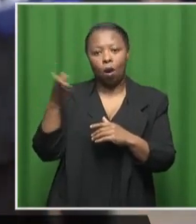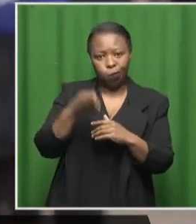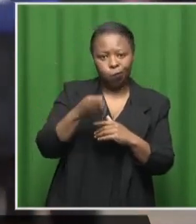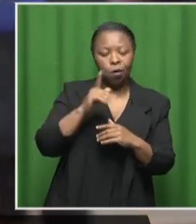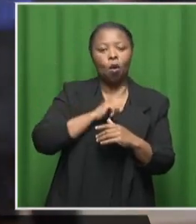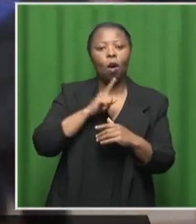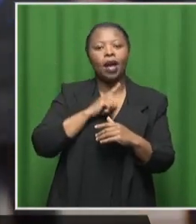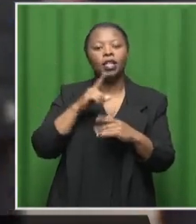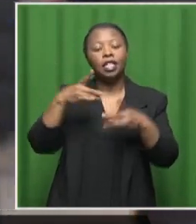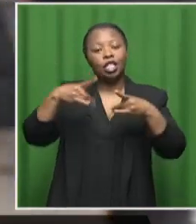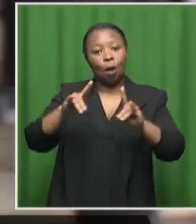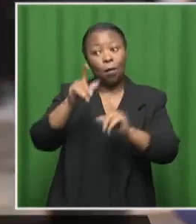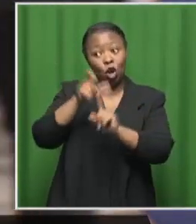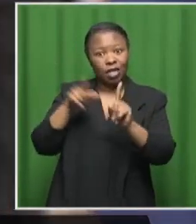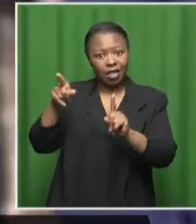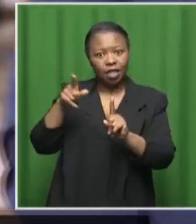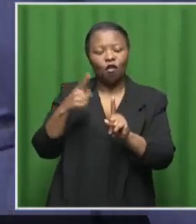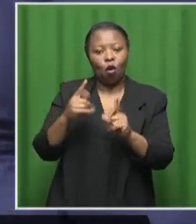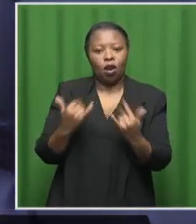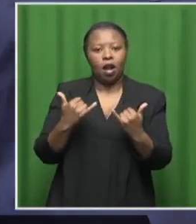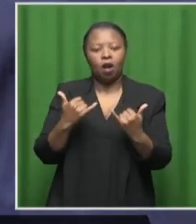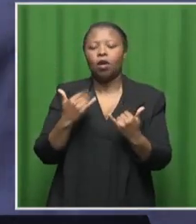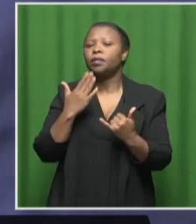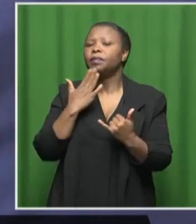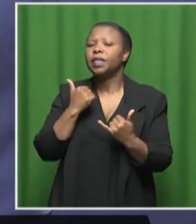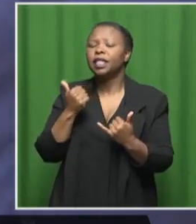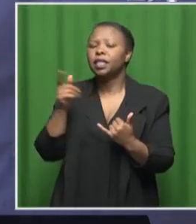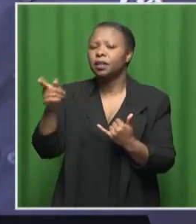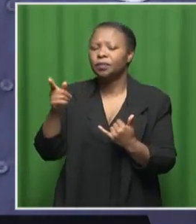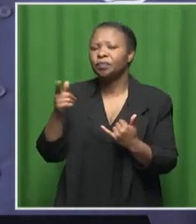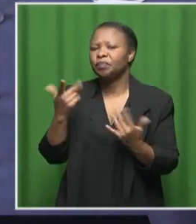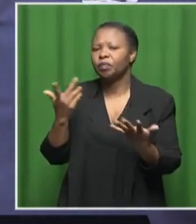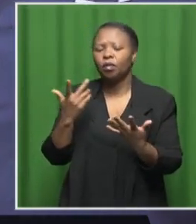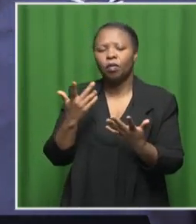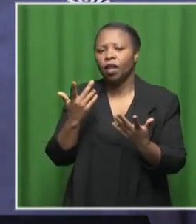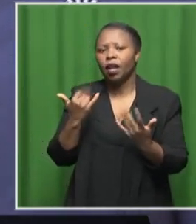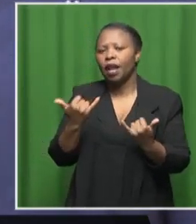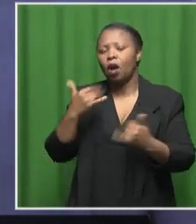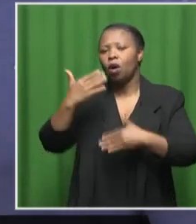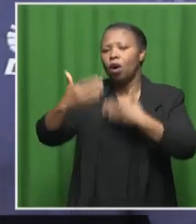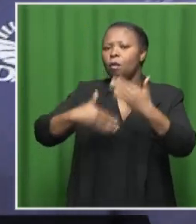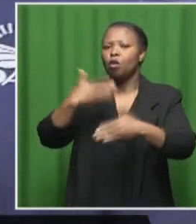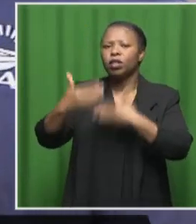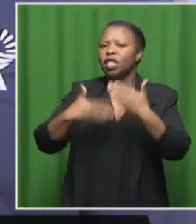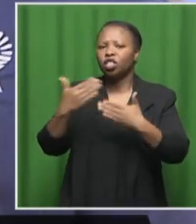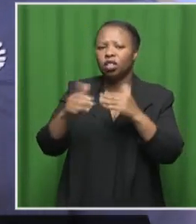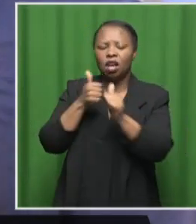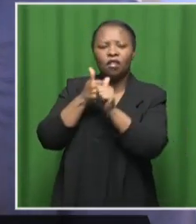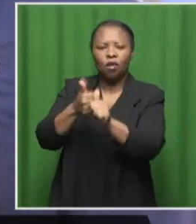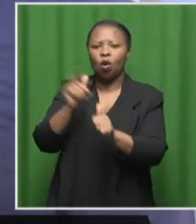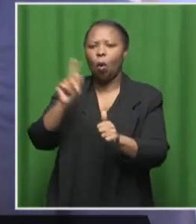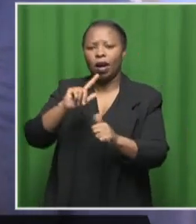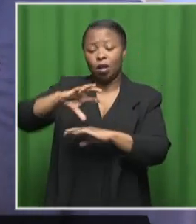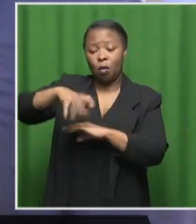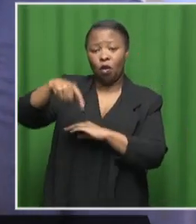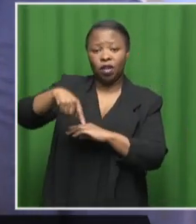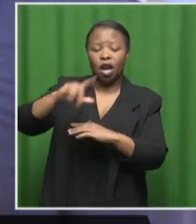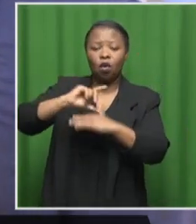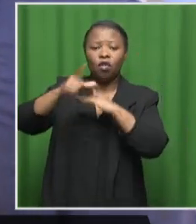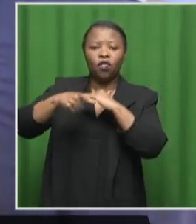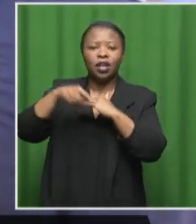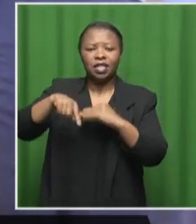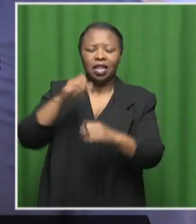officers for this particular Congress. Mr. Horn, just the essence of what procedure will be followed in this provincial Congress of